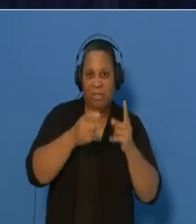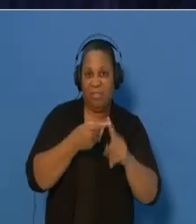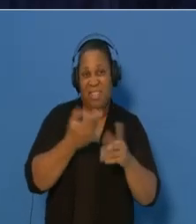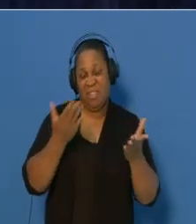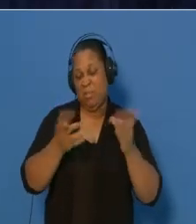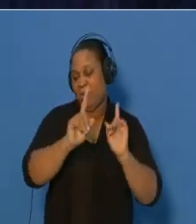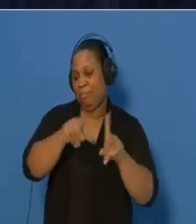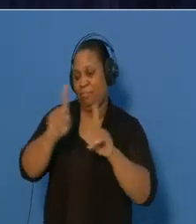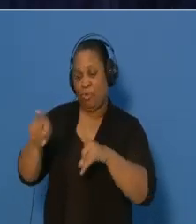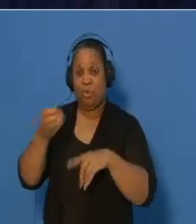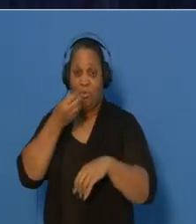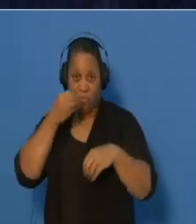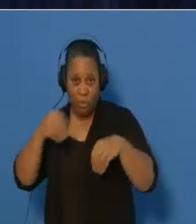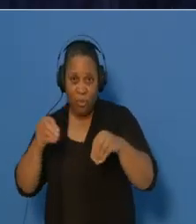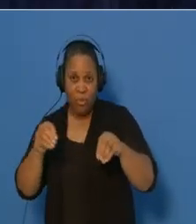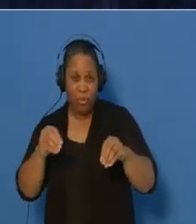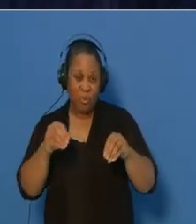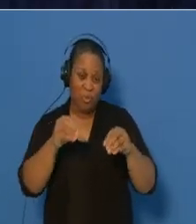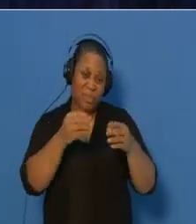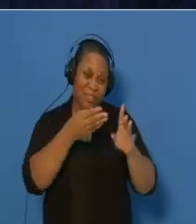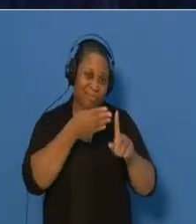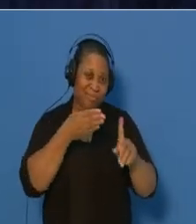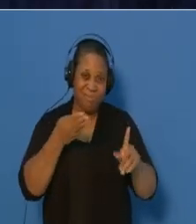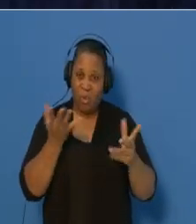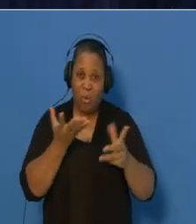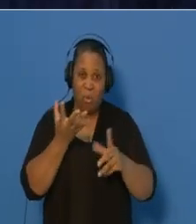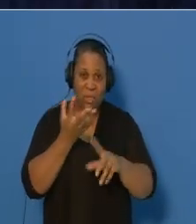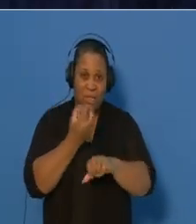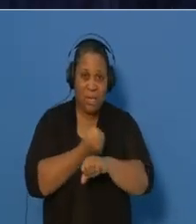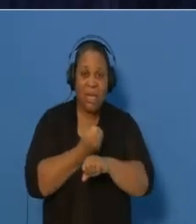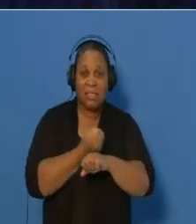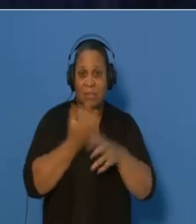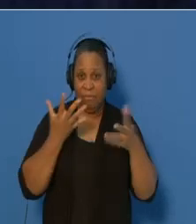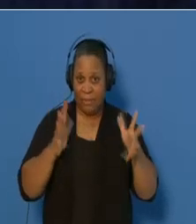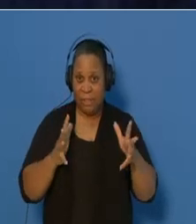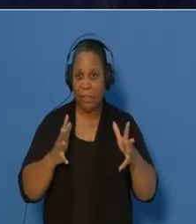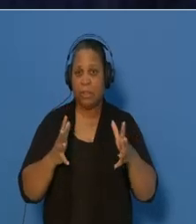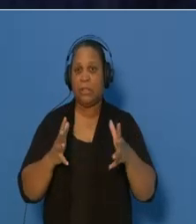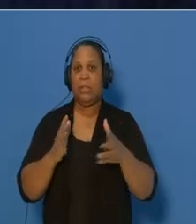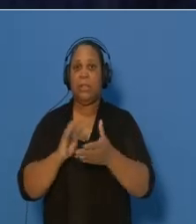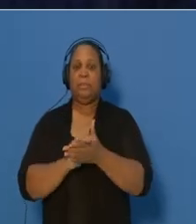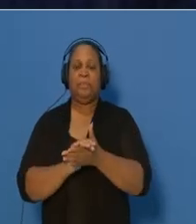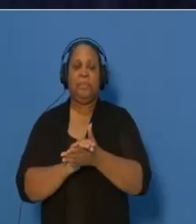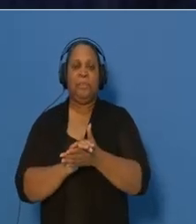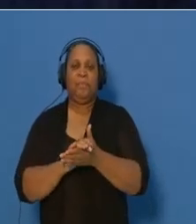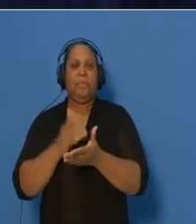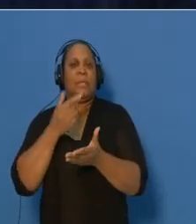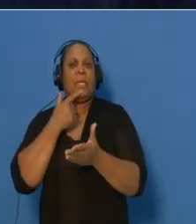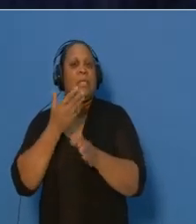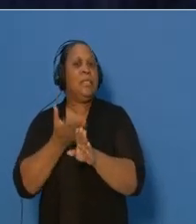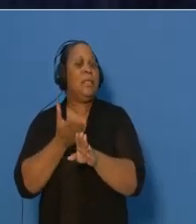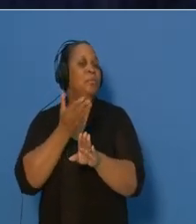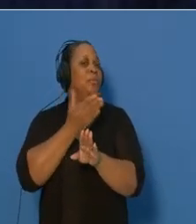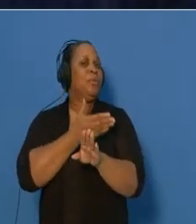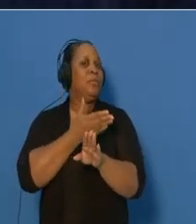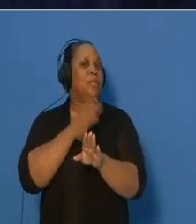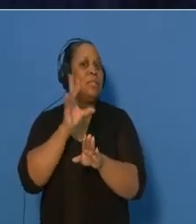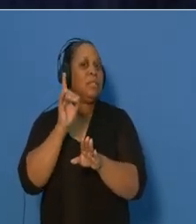grocery stores, et cetera, once the lockdown passes? Well, like I've said previously, Don,